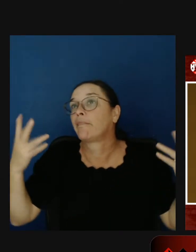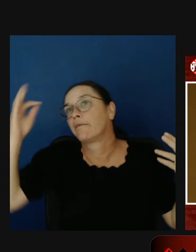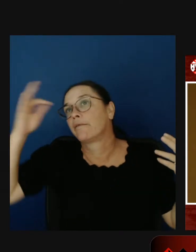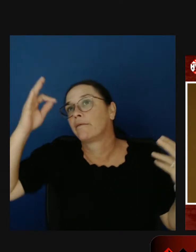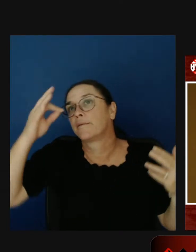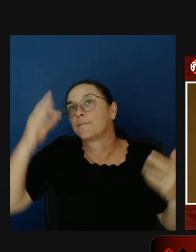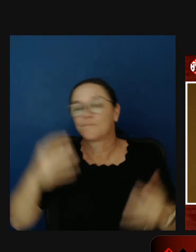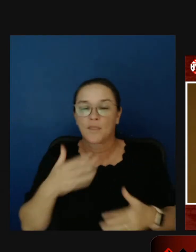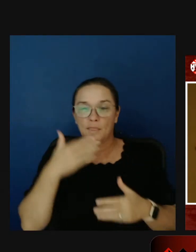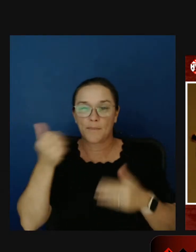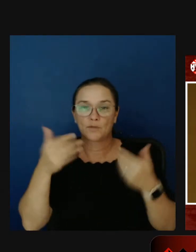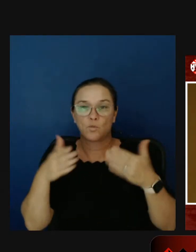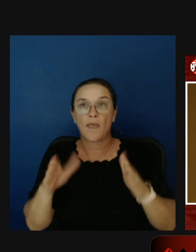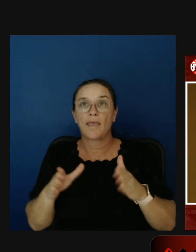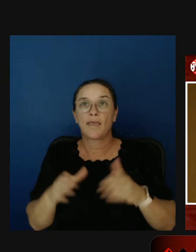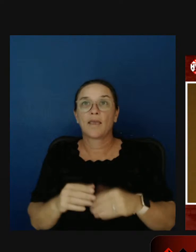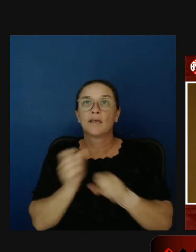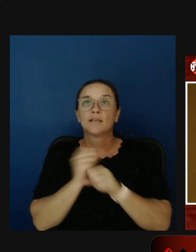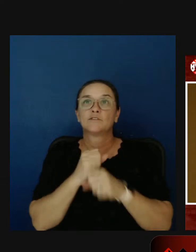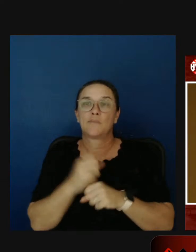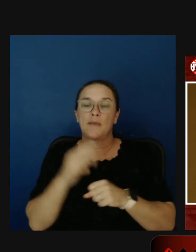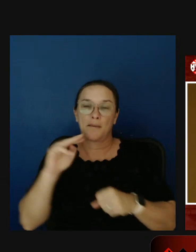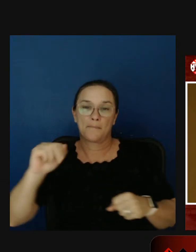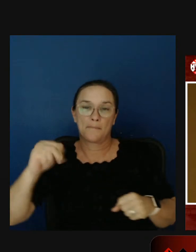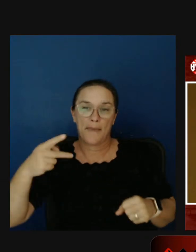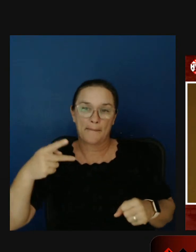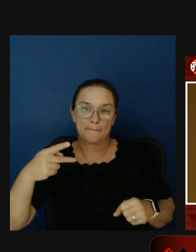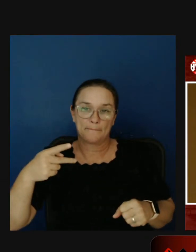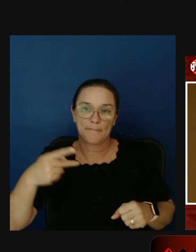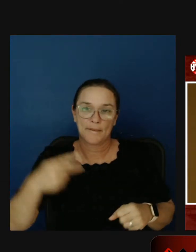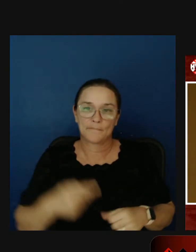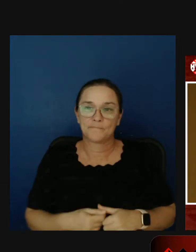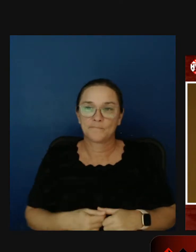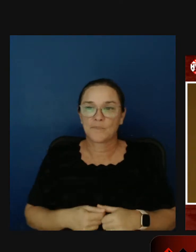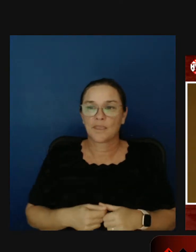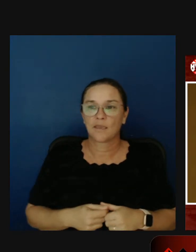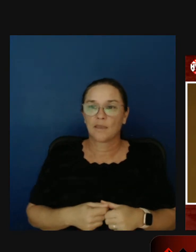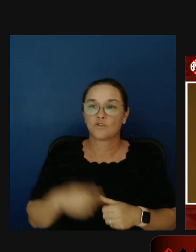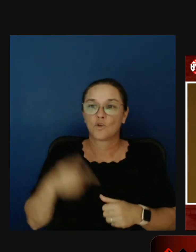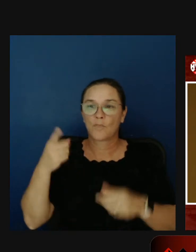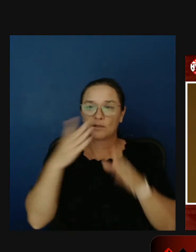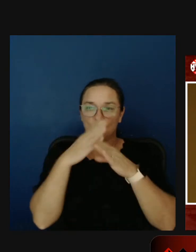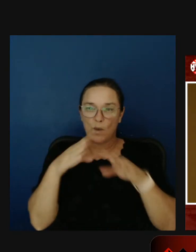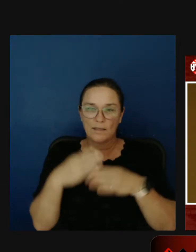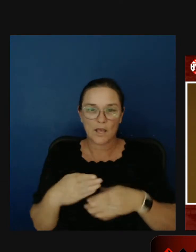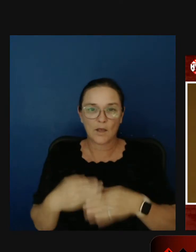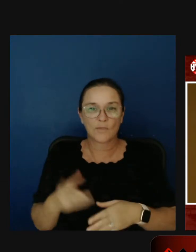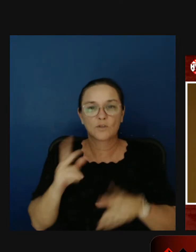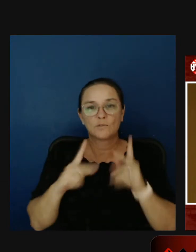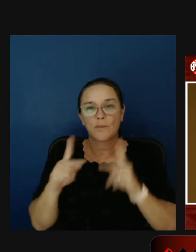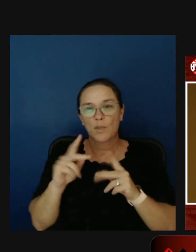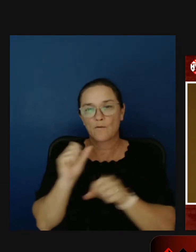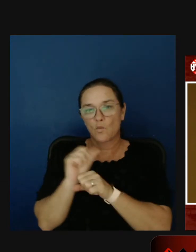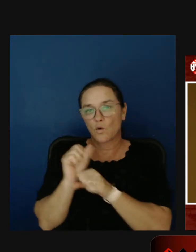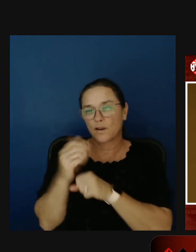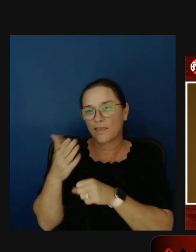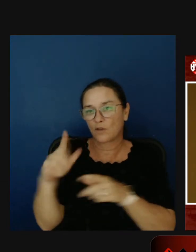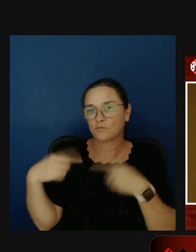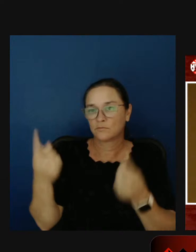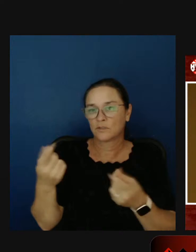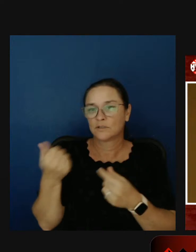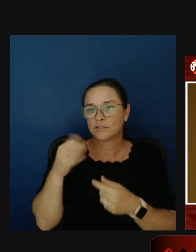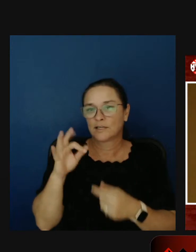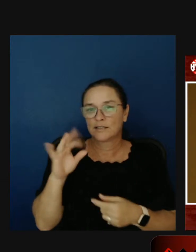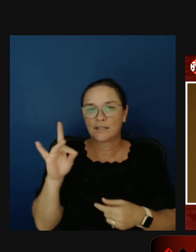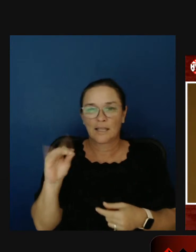way to do that is to make a map. And you can see here this breakdown. There's been people who have worked out there since the 80s and